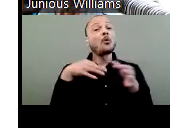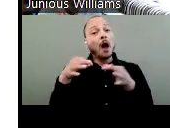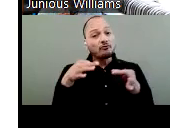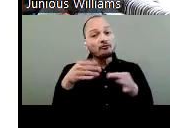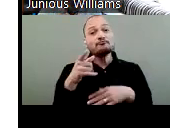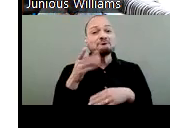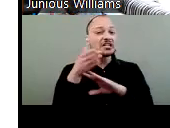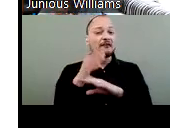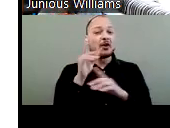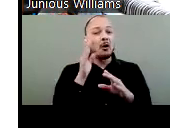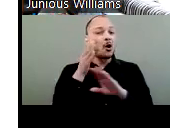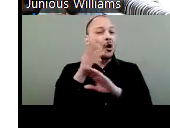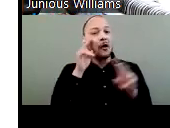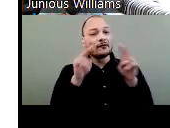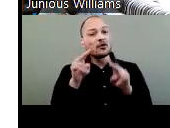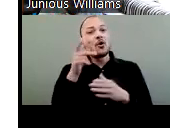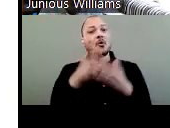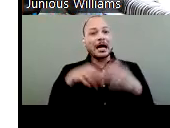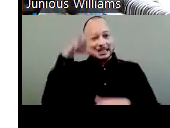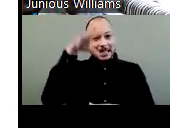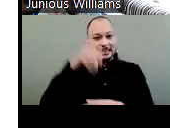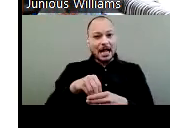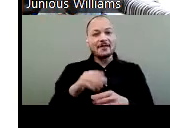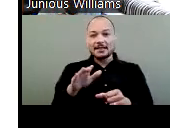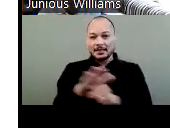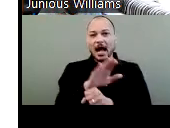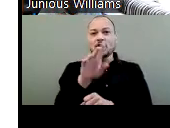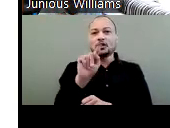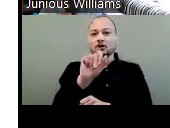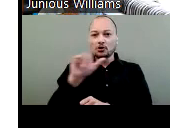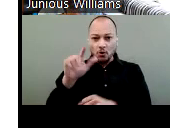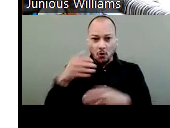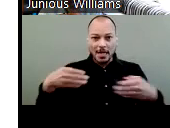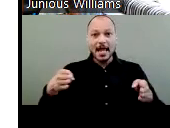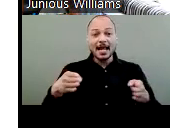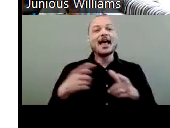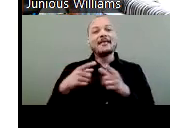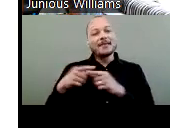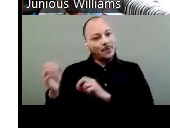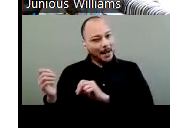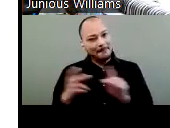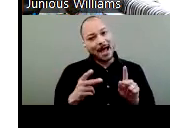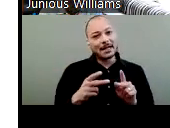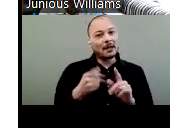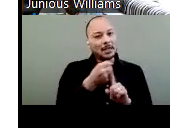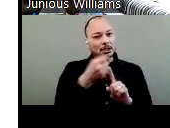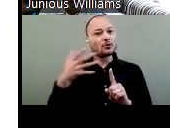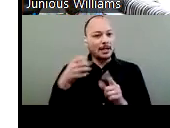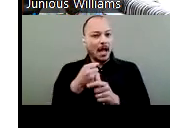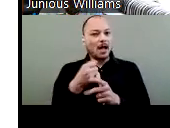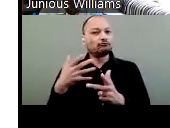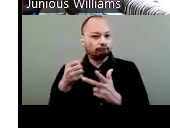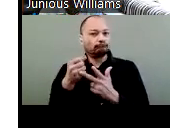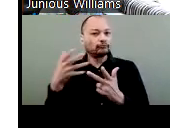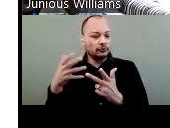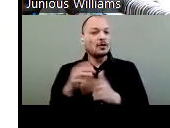you an overview of what's in the entire toolkit, and then we'll come back and I want to drill down, and